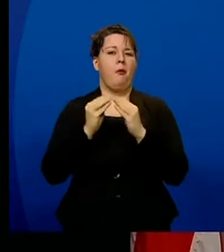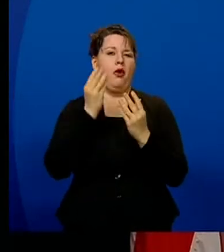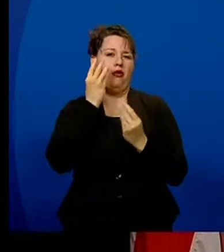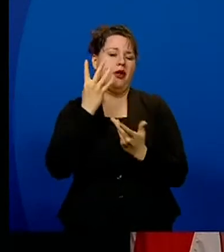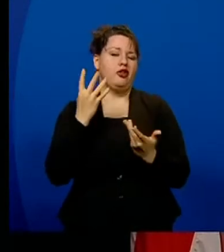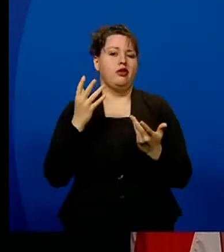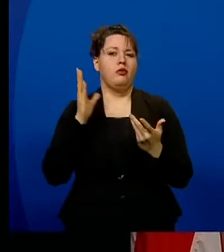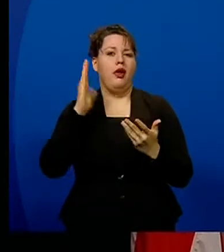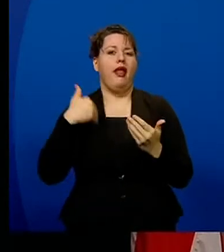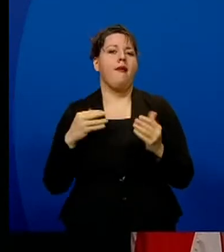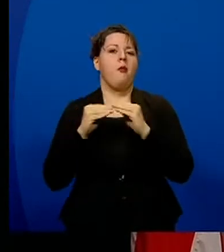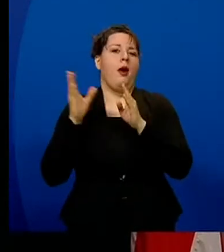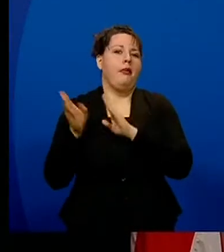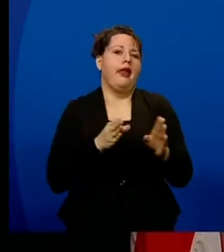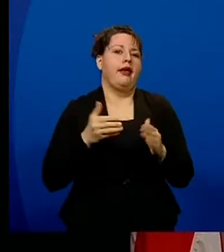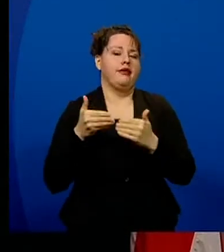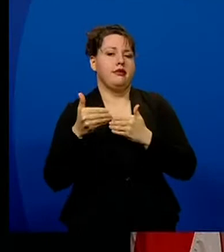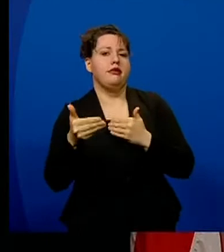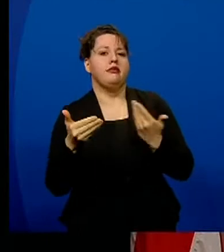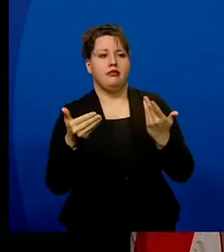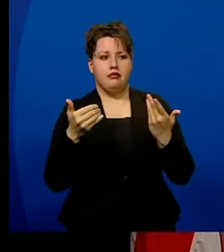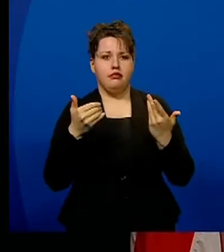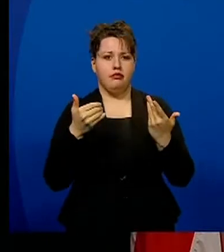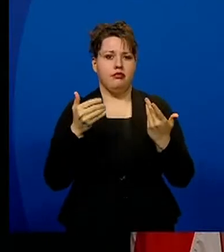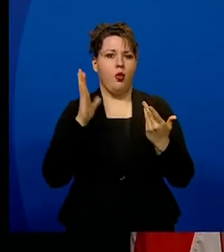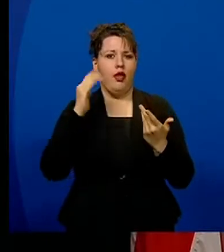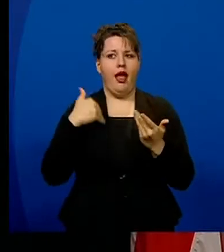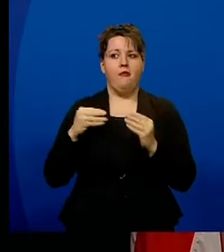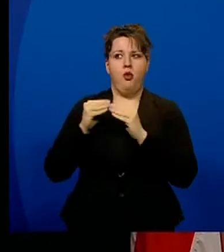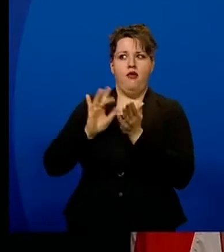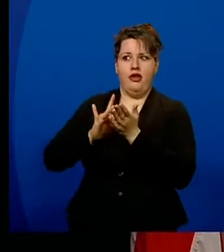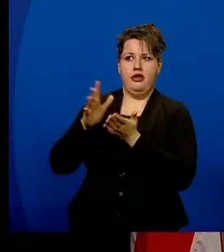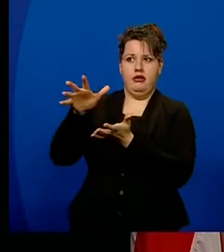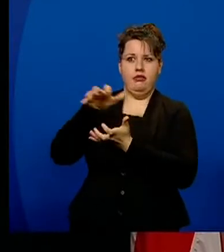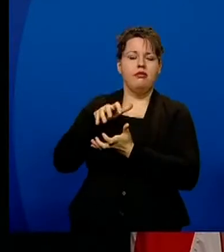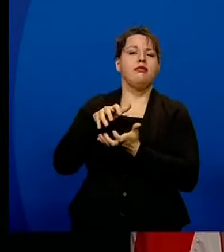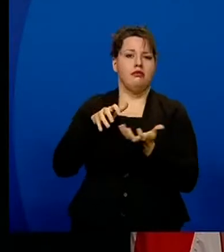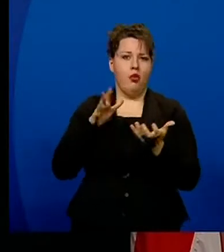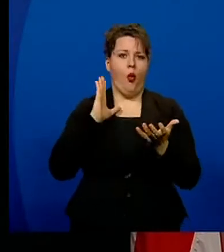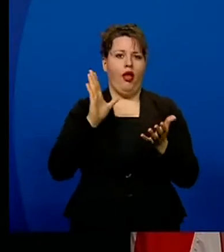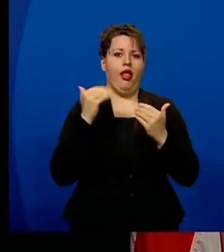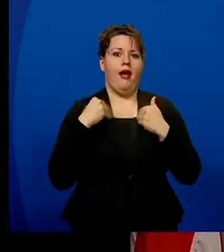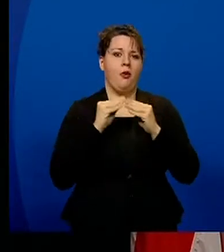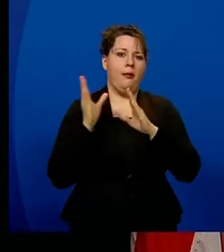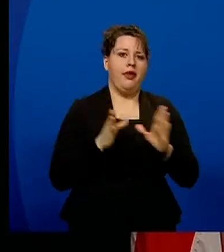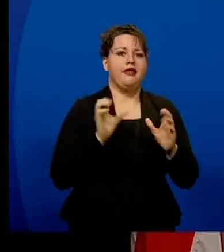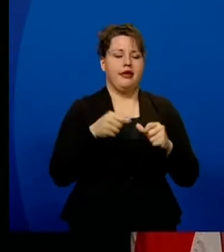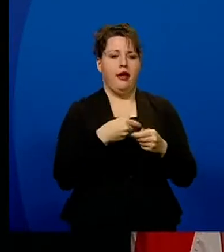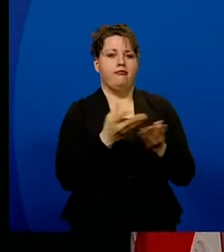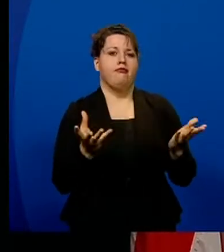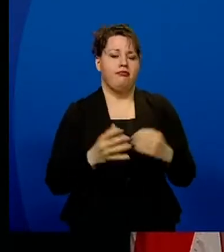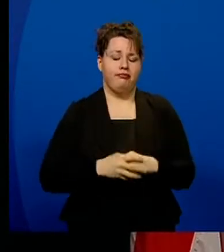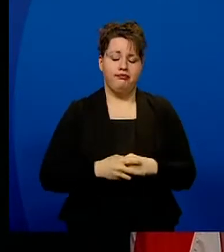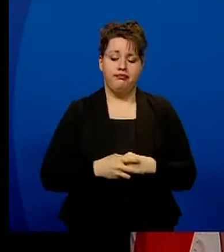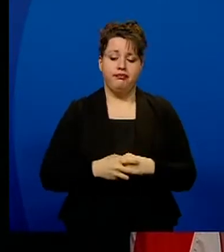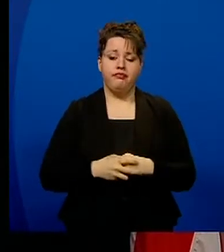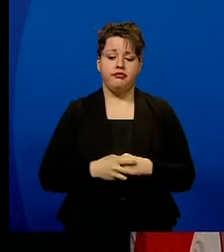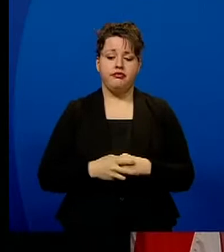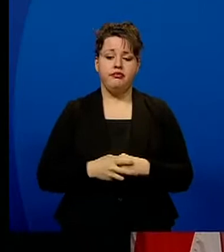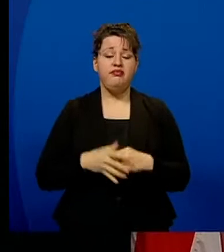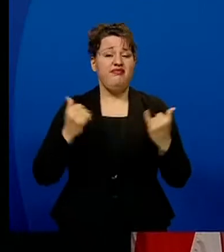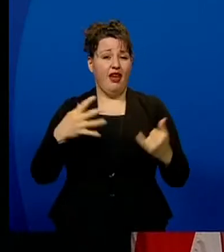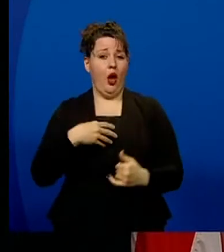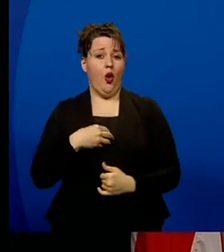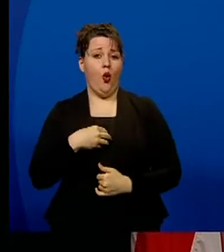those plans soon as we continue to see our vaccine allocation increased. Give you a White